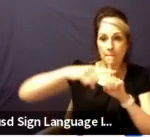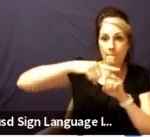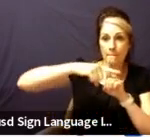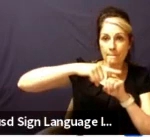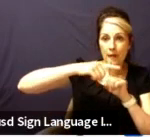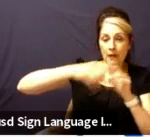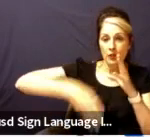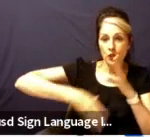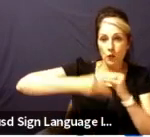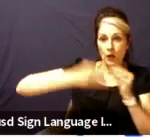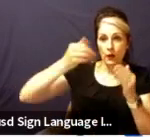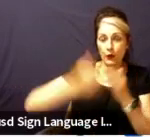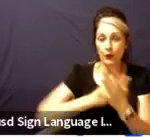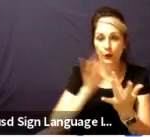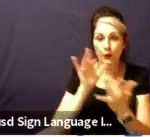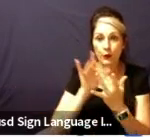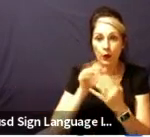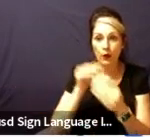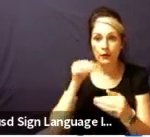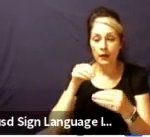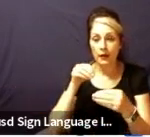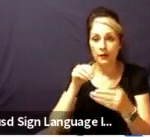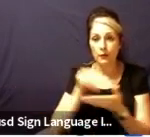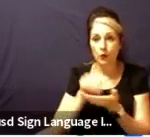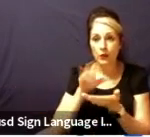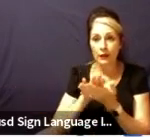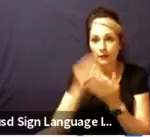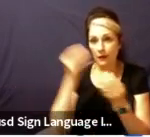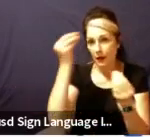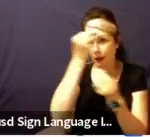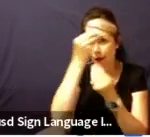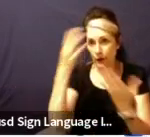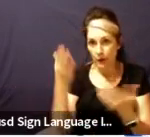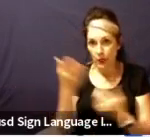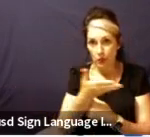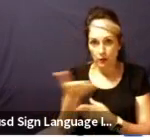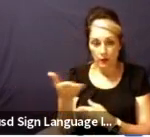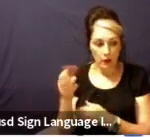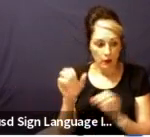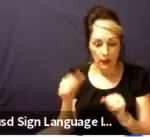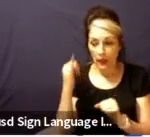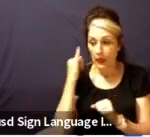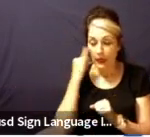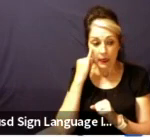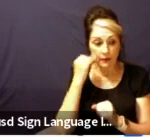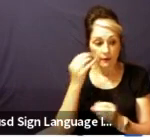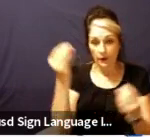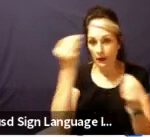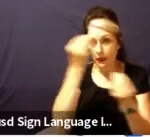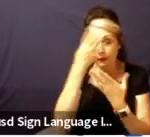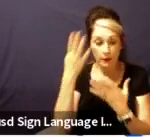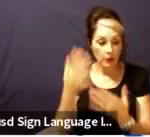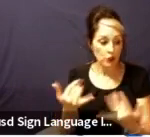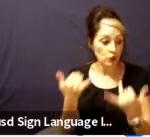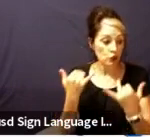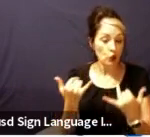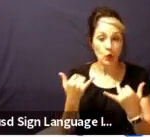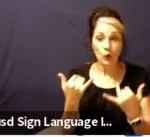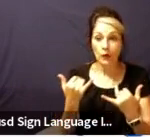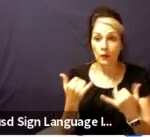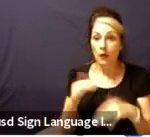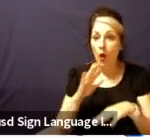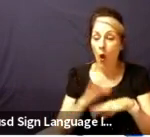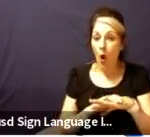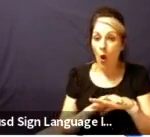add a new contact and enter that information in. If the information that is currently